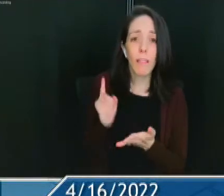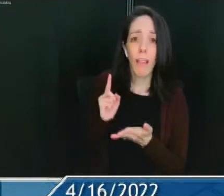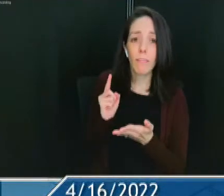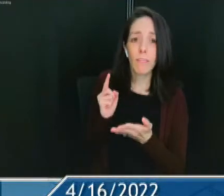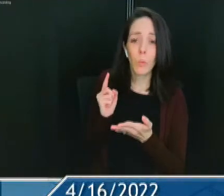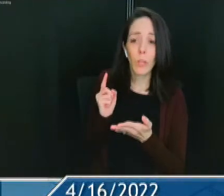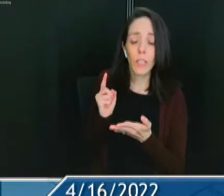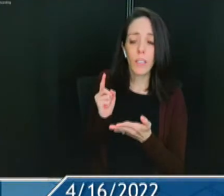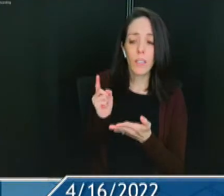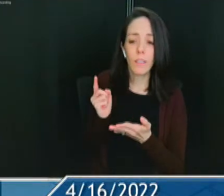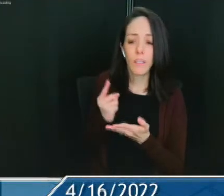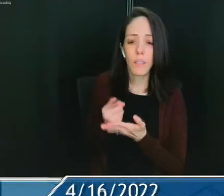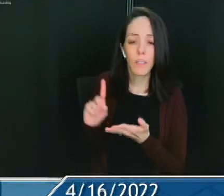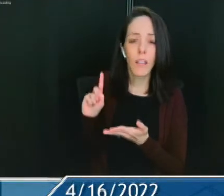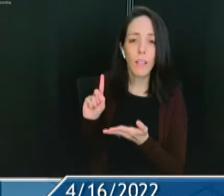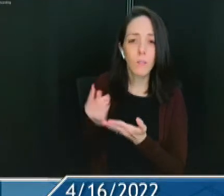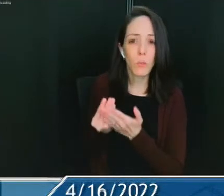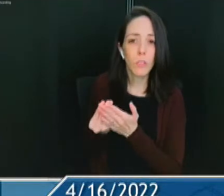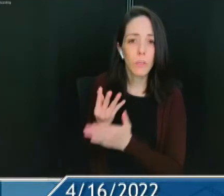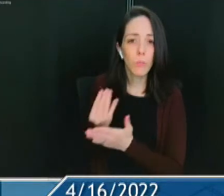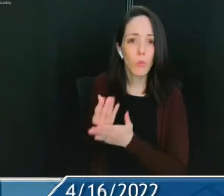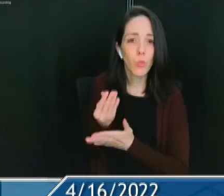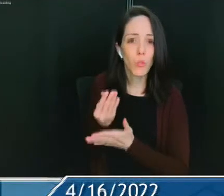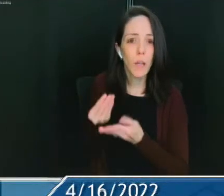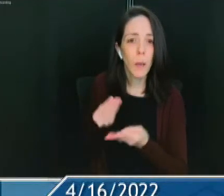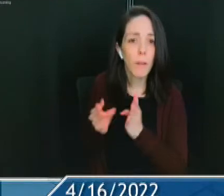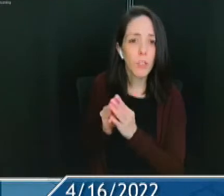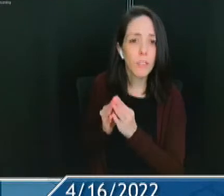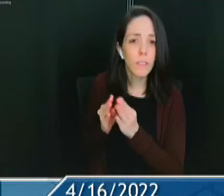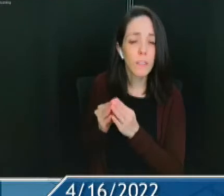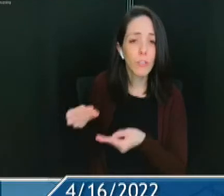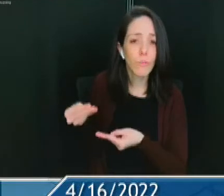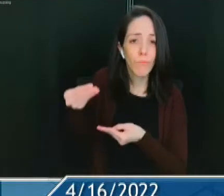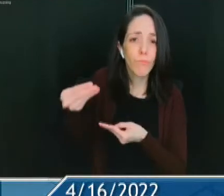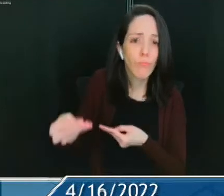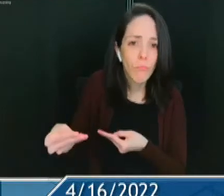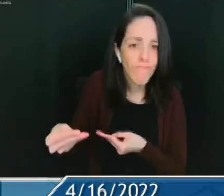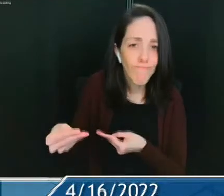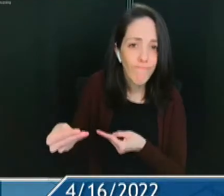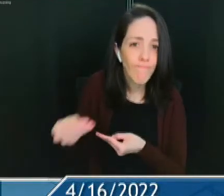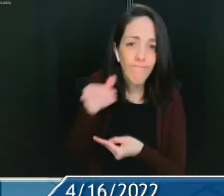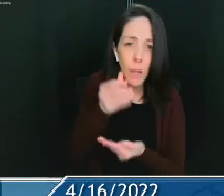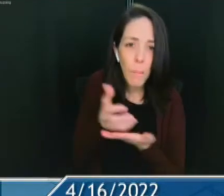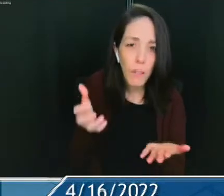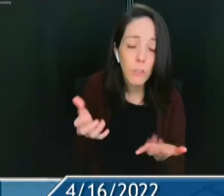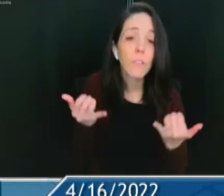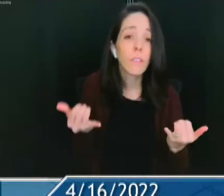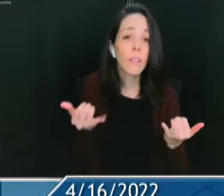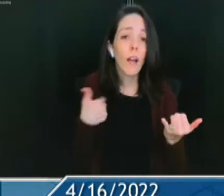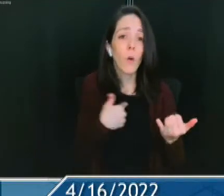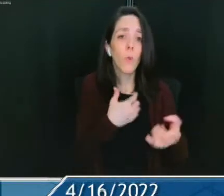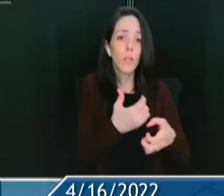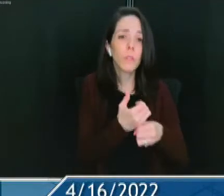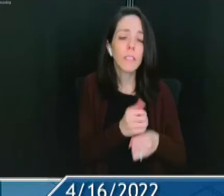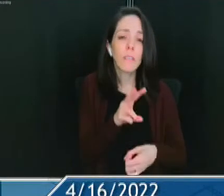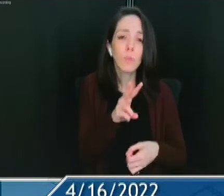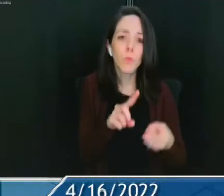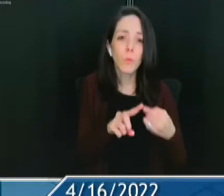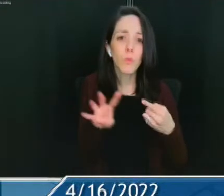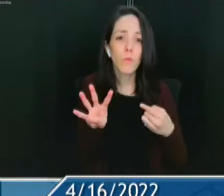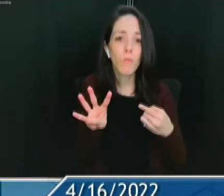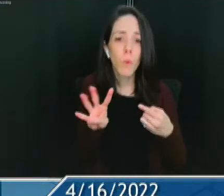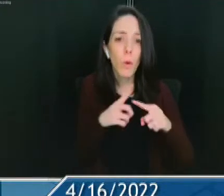spring budget session. At present, we've received between 2 and 4 times the